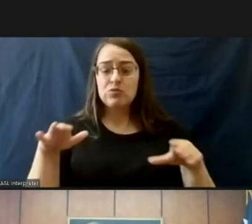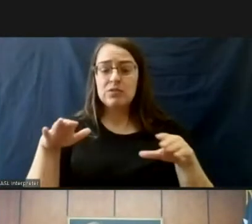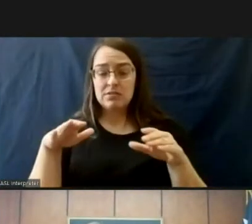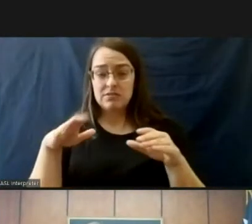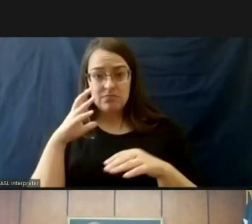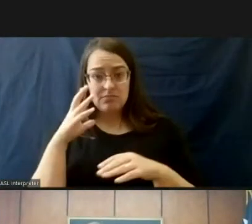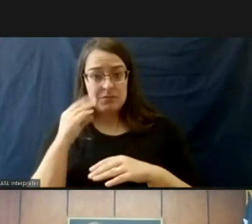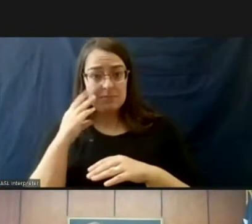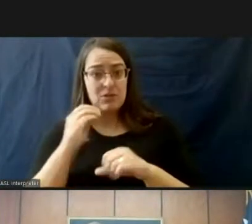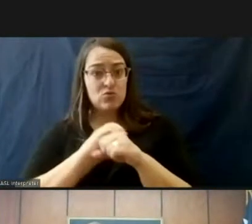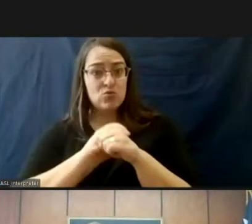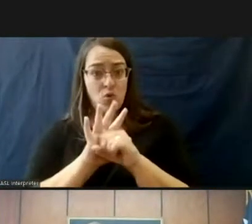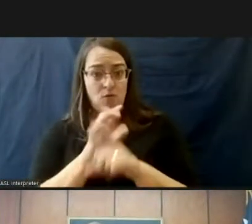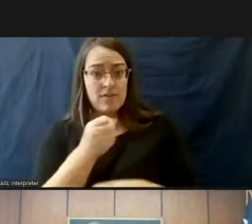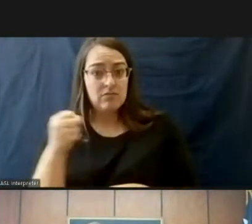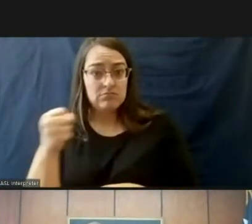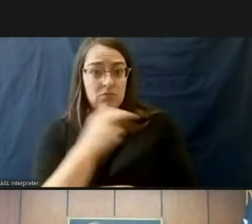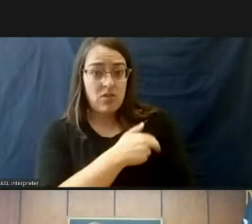community?